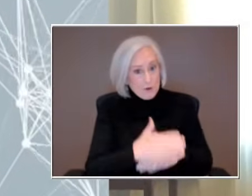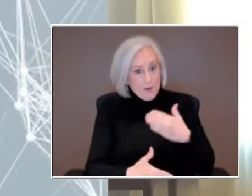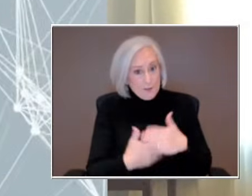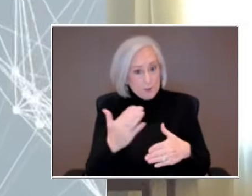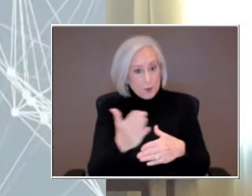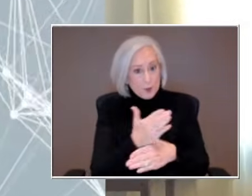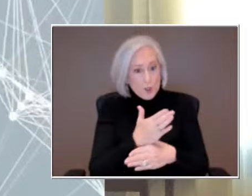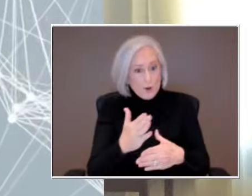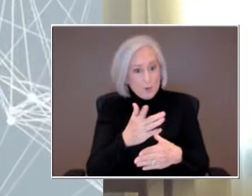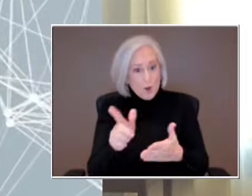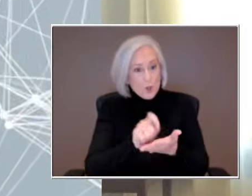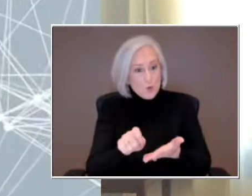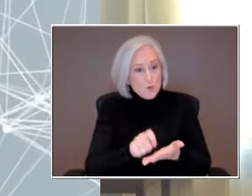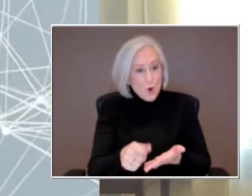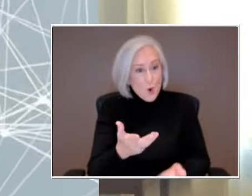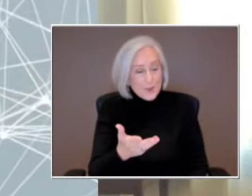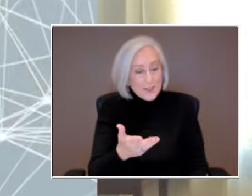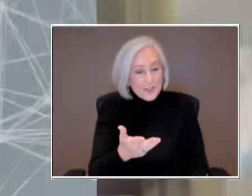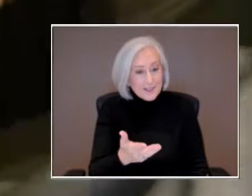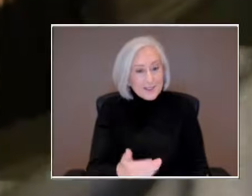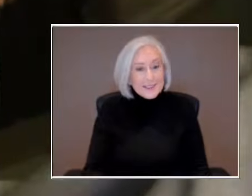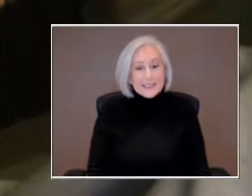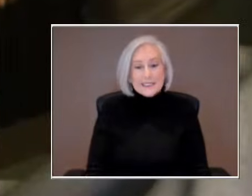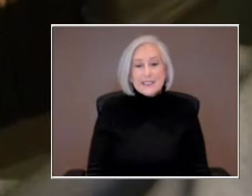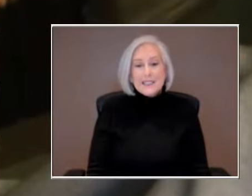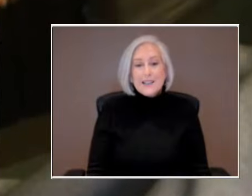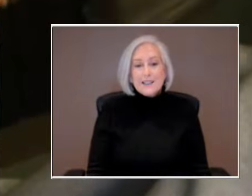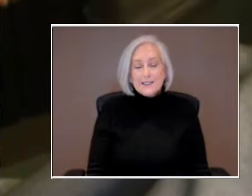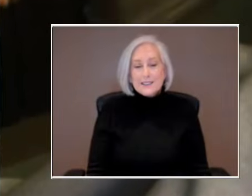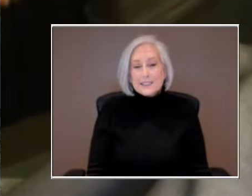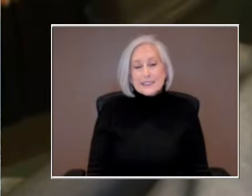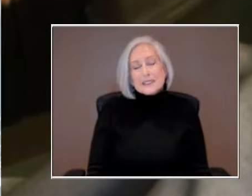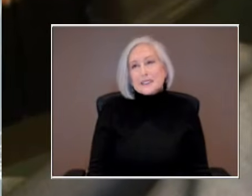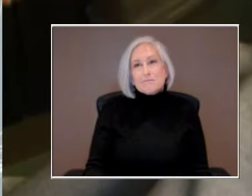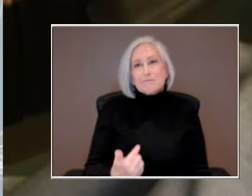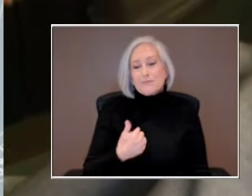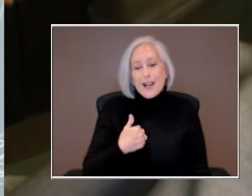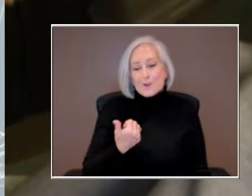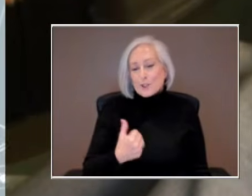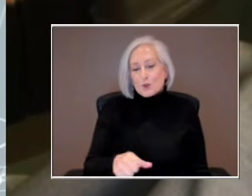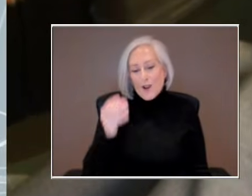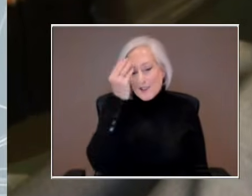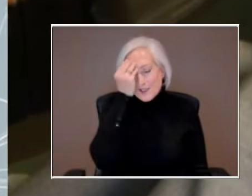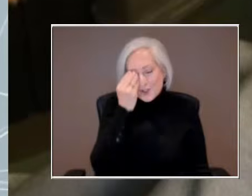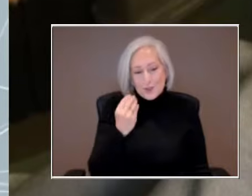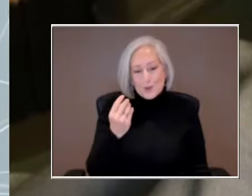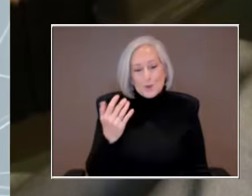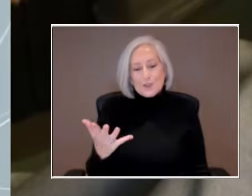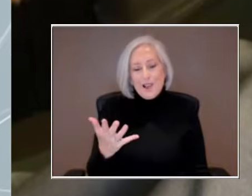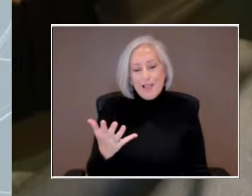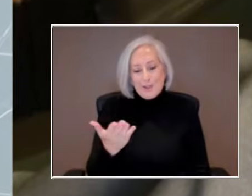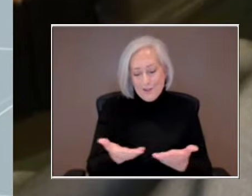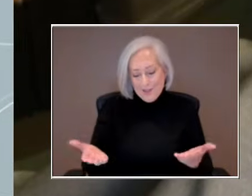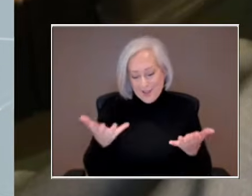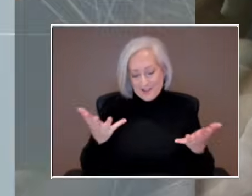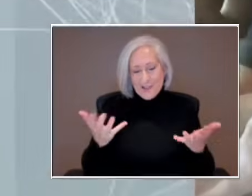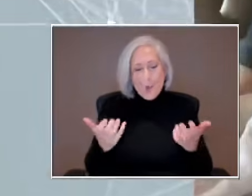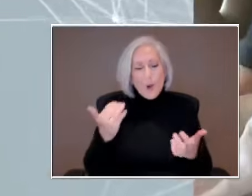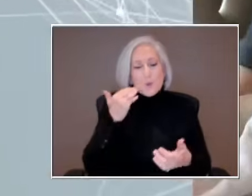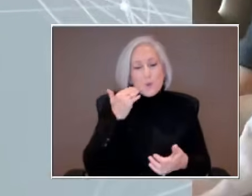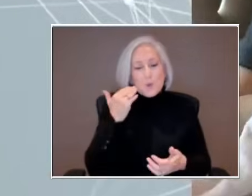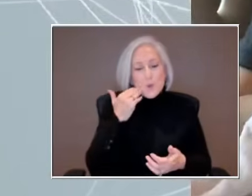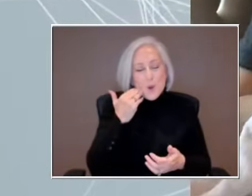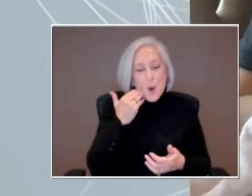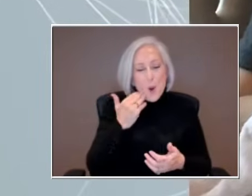her? I was just trying to tell her certain things I wanted her to know, more